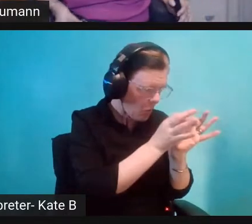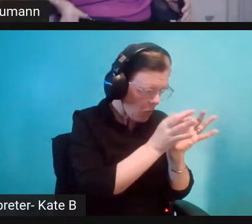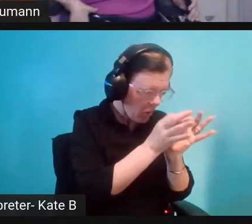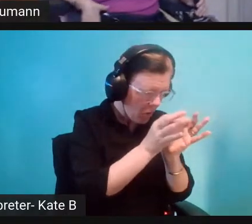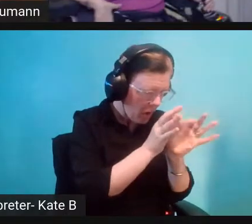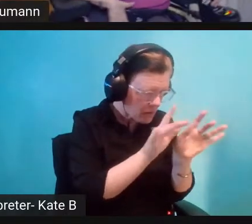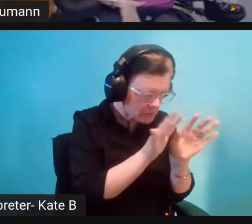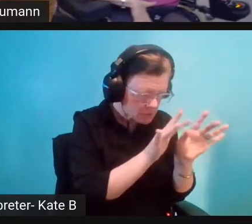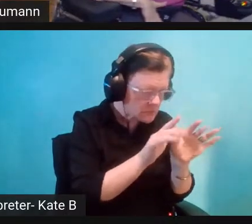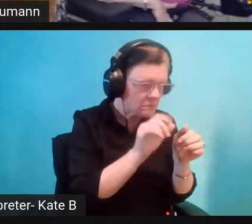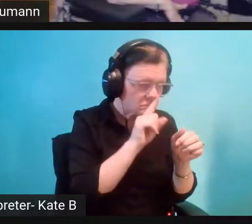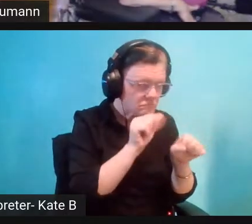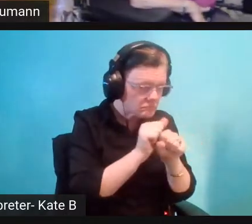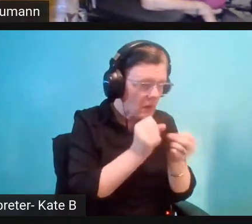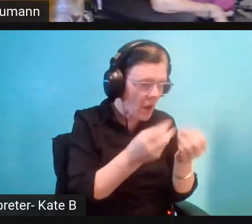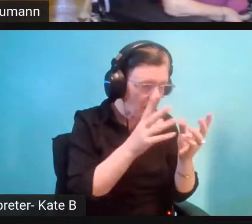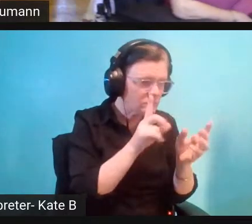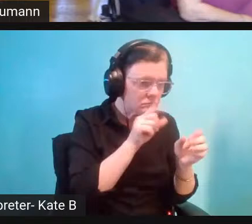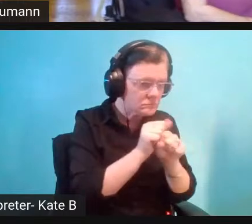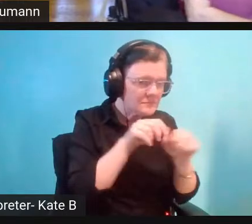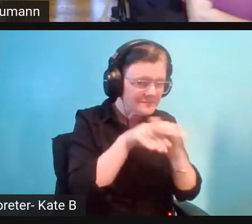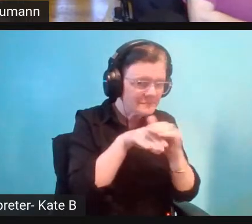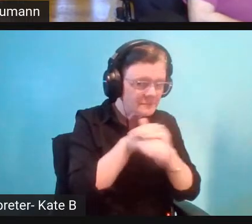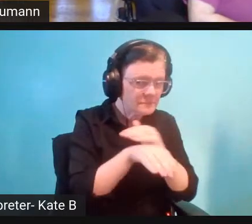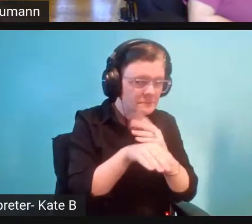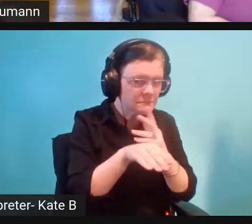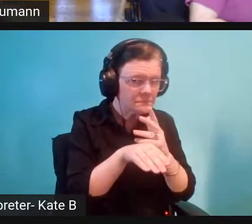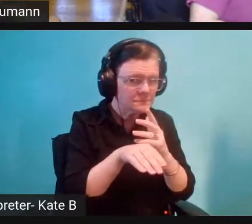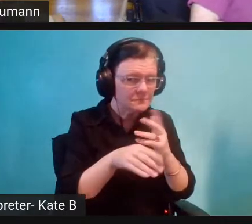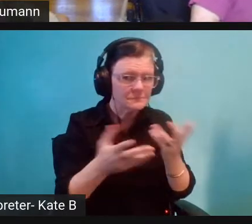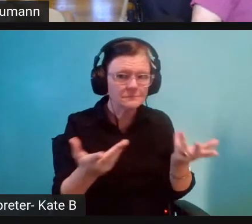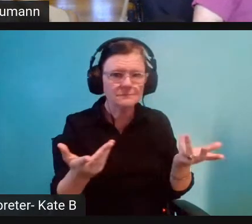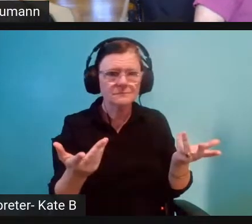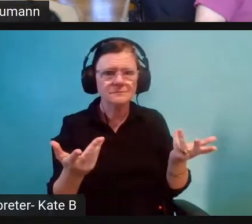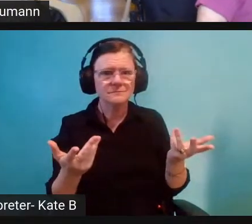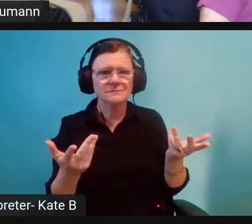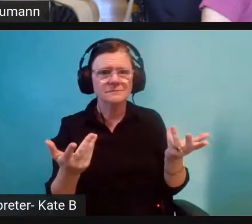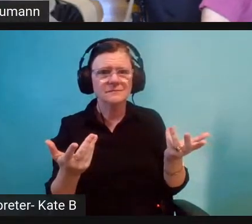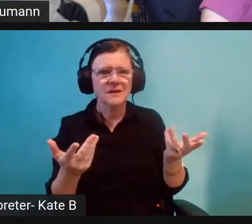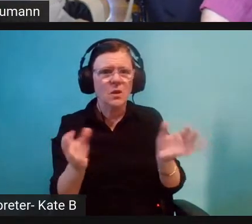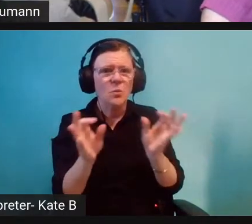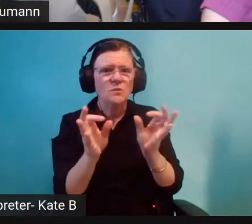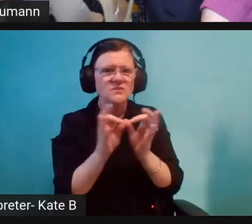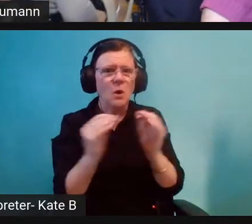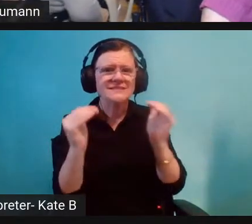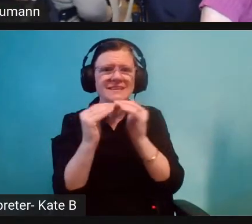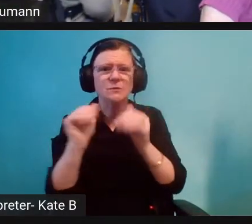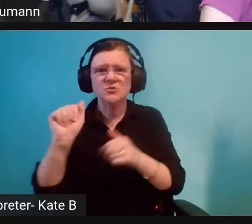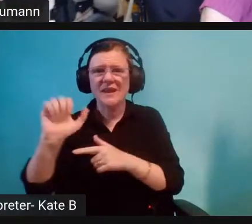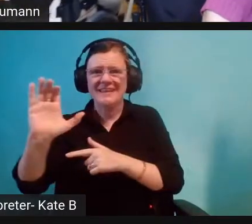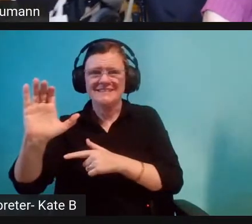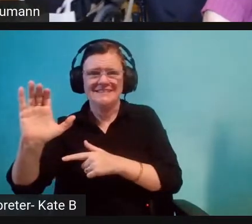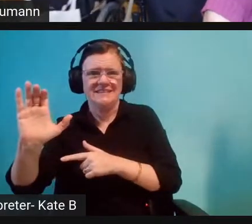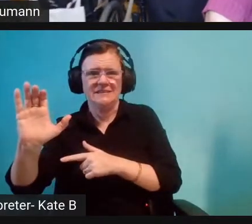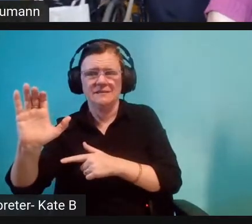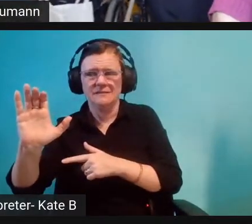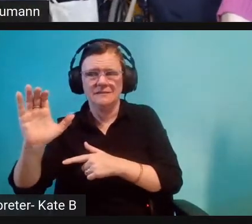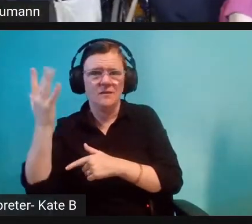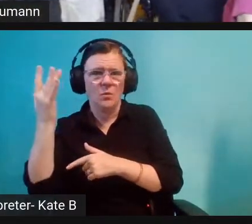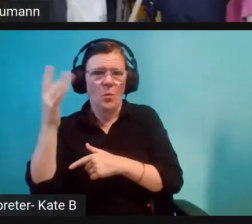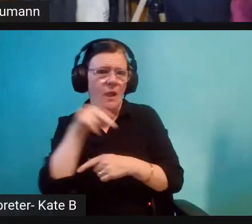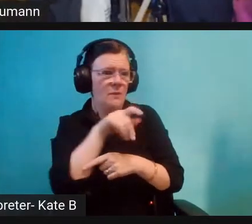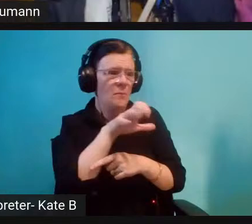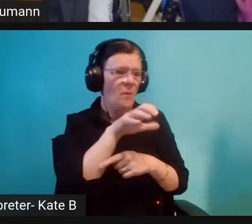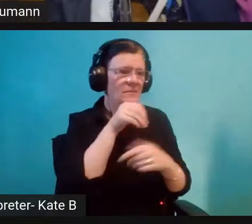the buses accessible. And it turned out it was going to be like the cost of putting in an air conditioner, because the public transportation system